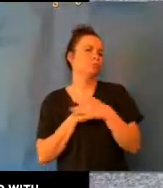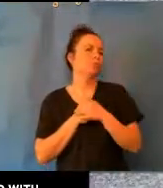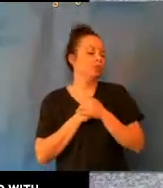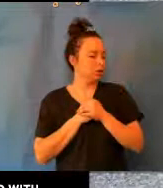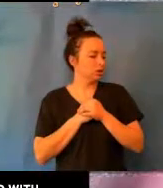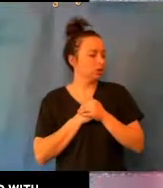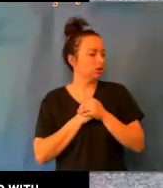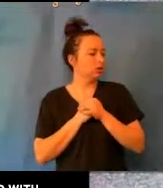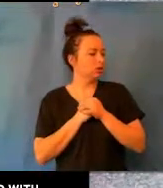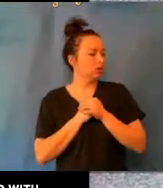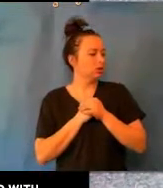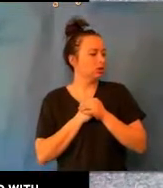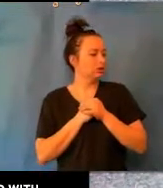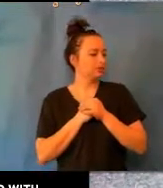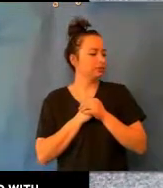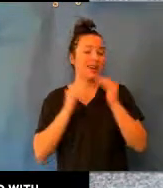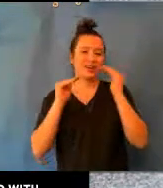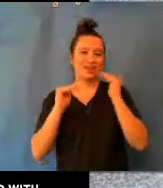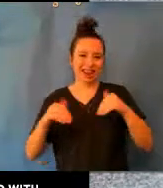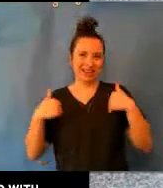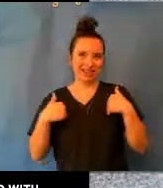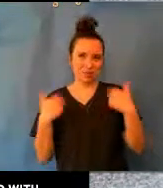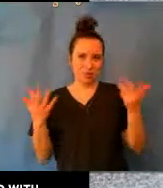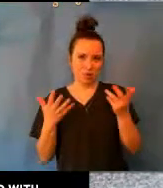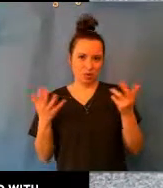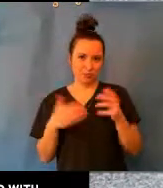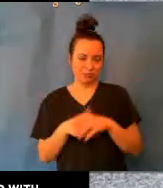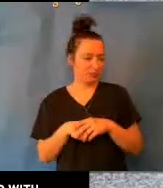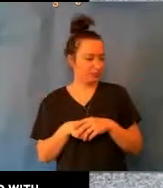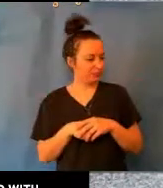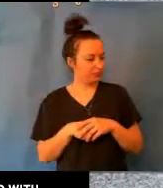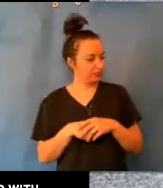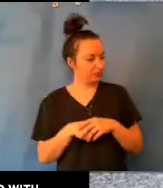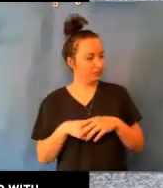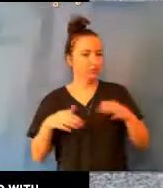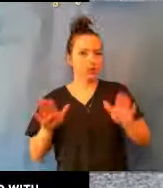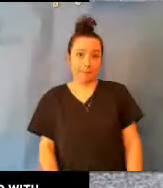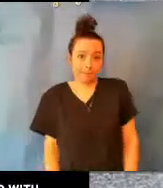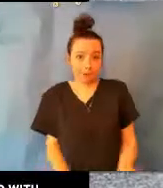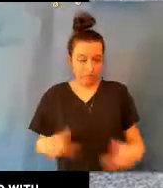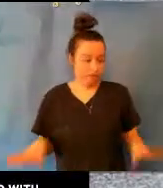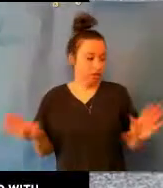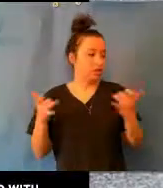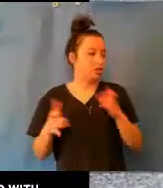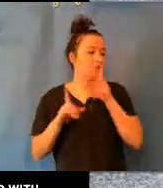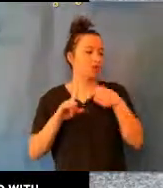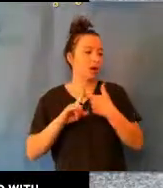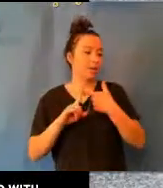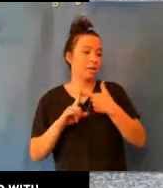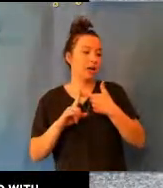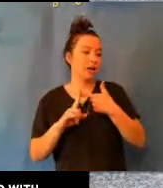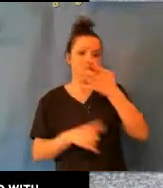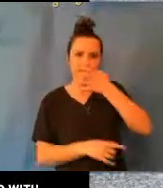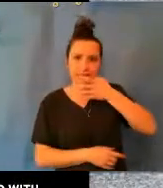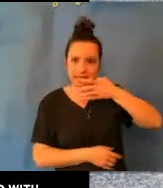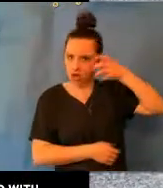All right, so let's look at our next animal. We did our little penguin. You can go over here now. Now we have